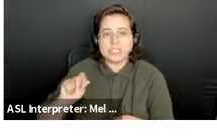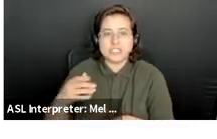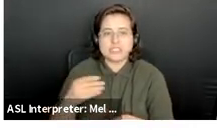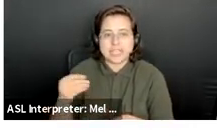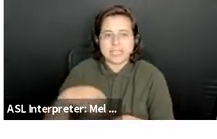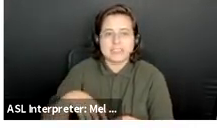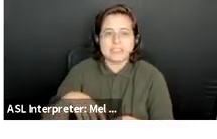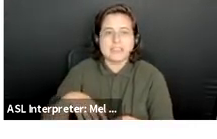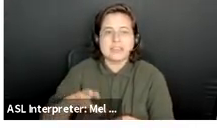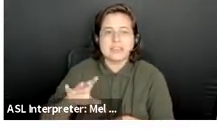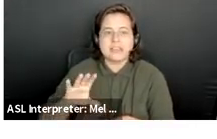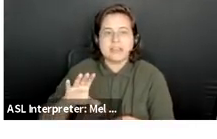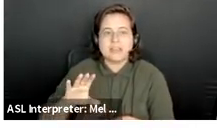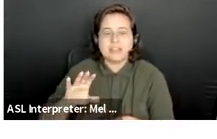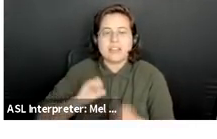Group.